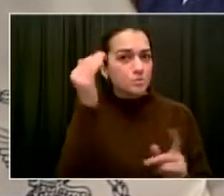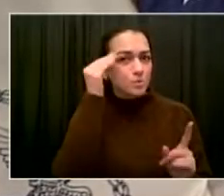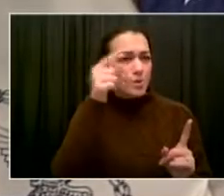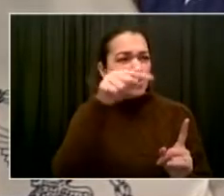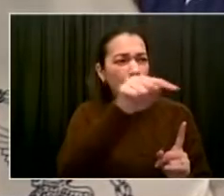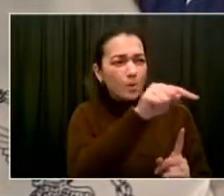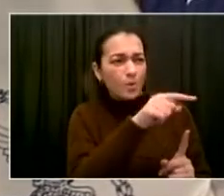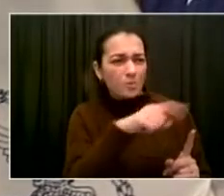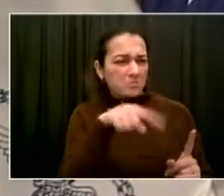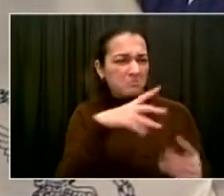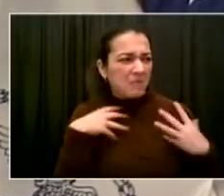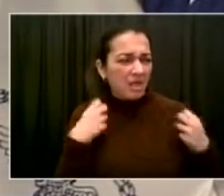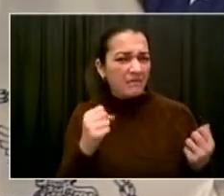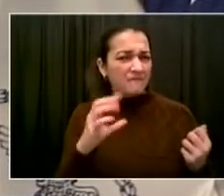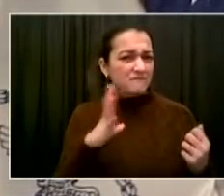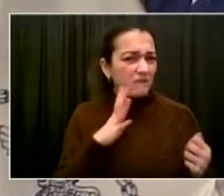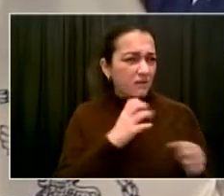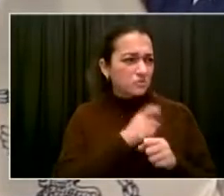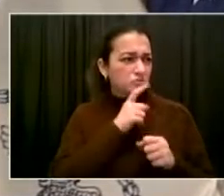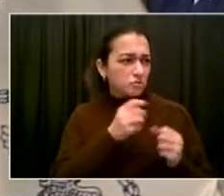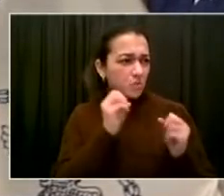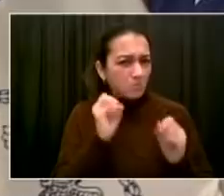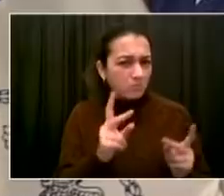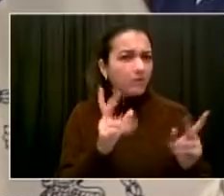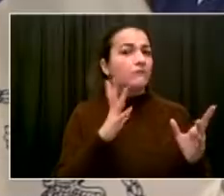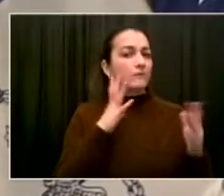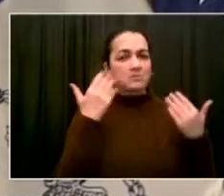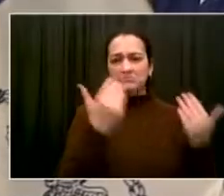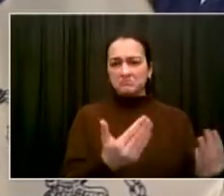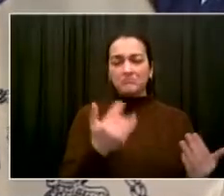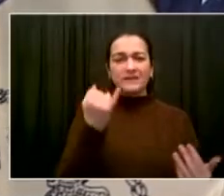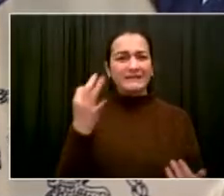vaccinated. And that's what we want to keep emphasizing. Dr. Choksi.